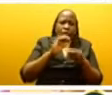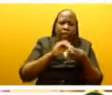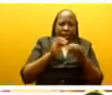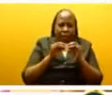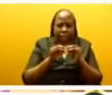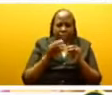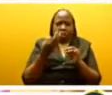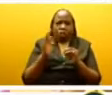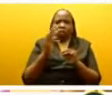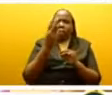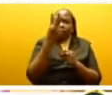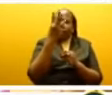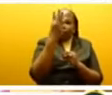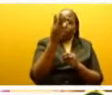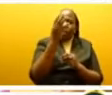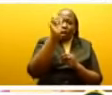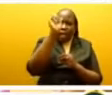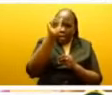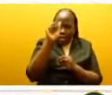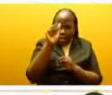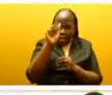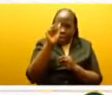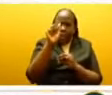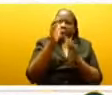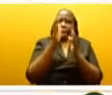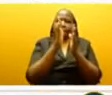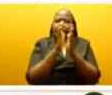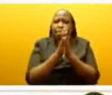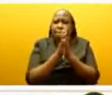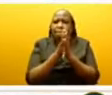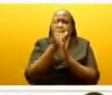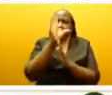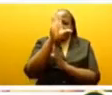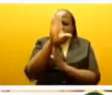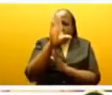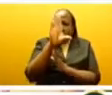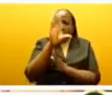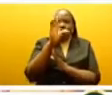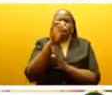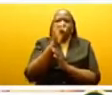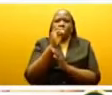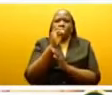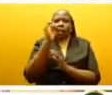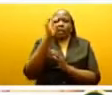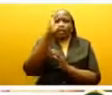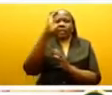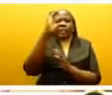C? Senior Counsel, you understand our concern? Thank you very much.